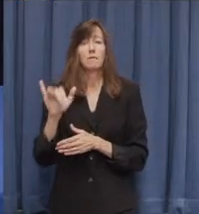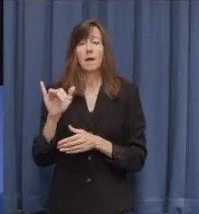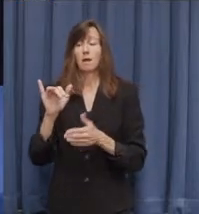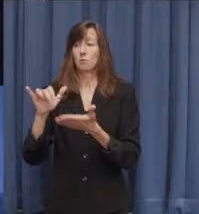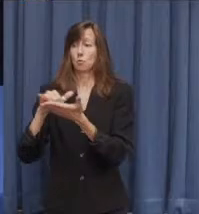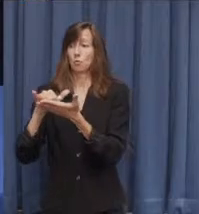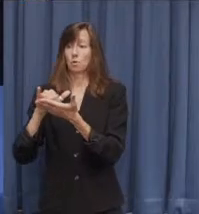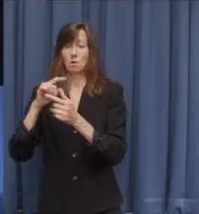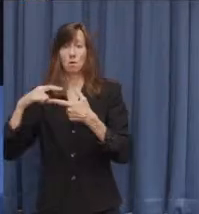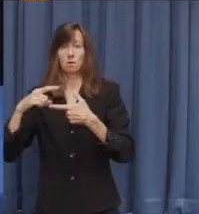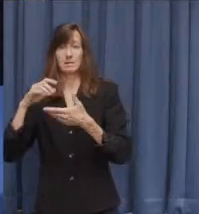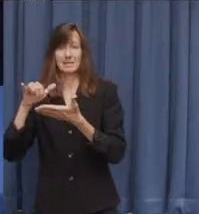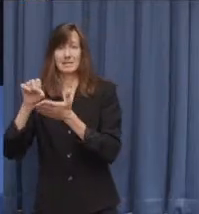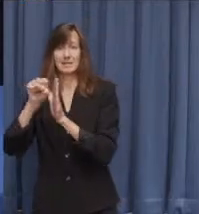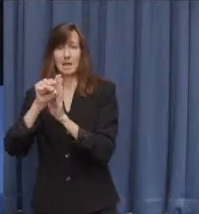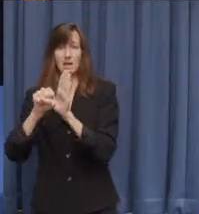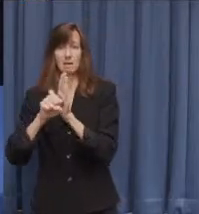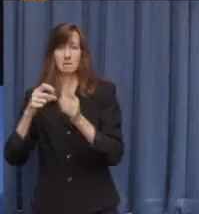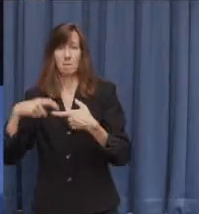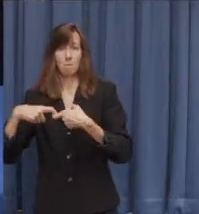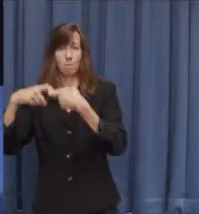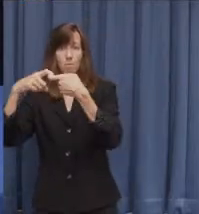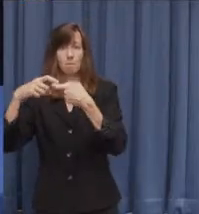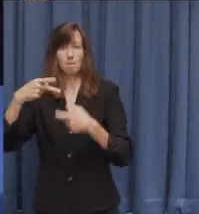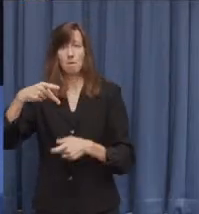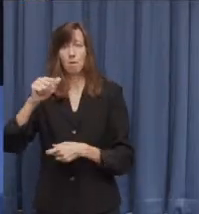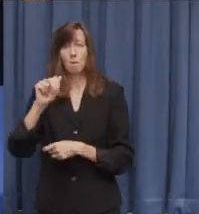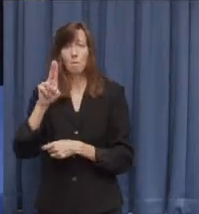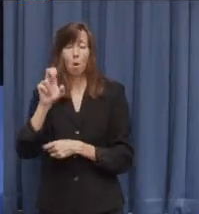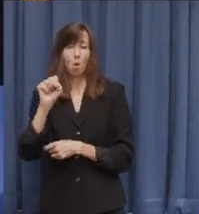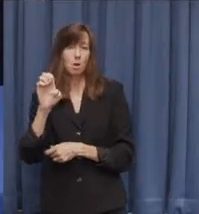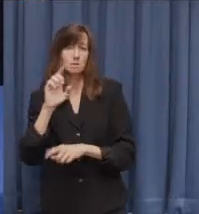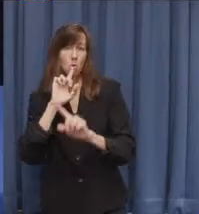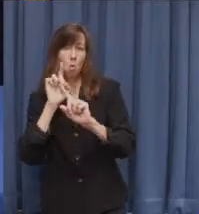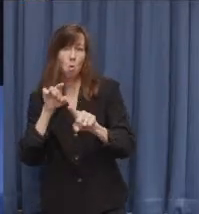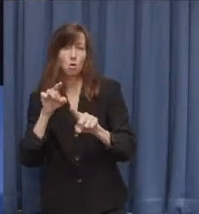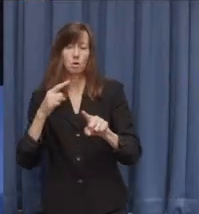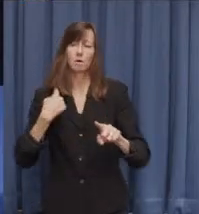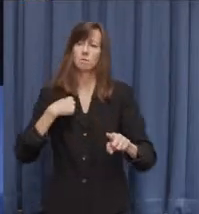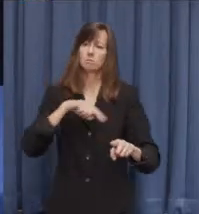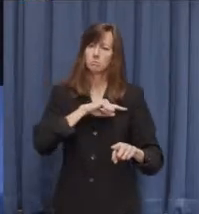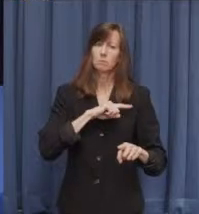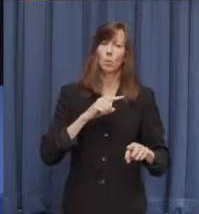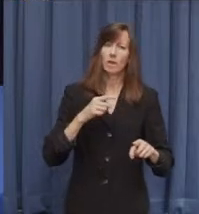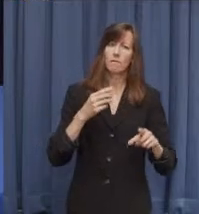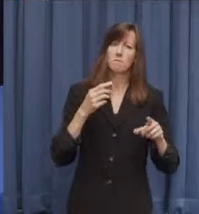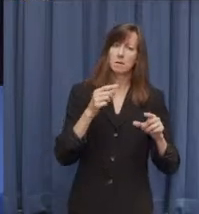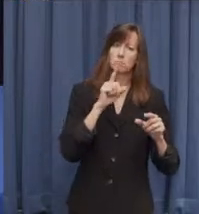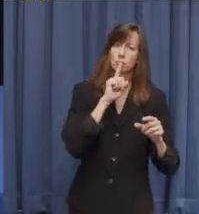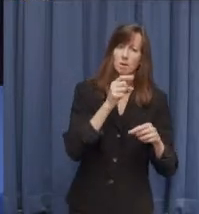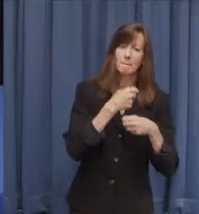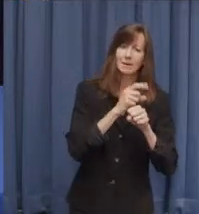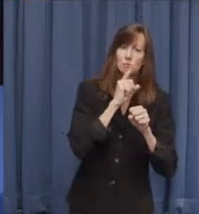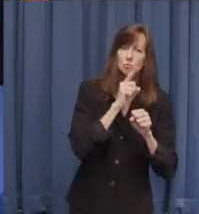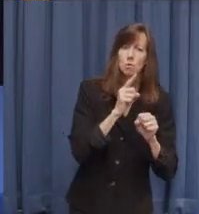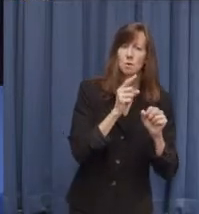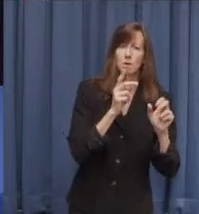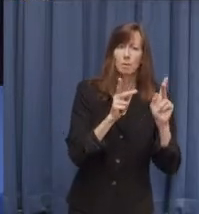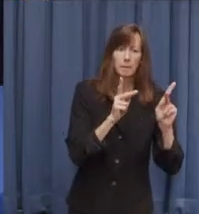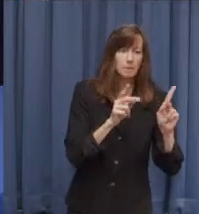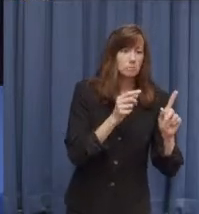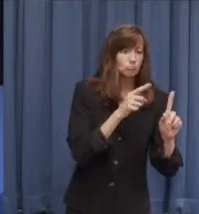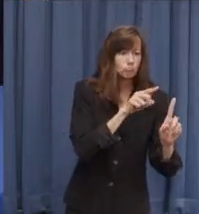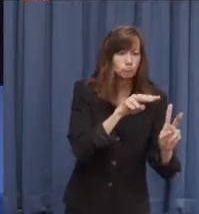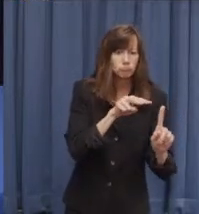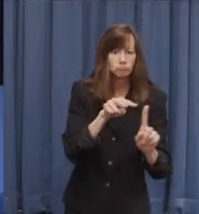has been going on really since the beginning of the pause orders, but we have stepped up our enforcement efforts, especially in the last few